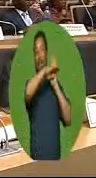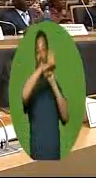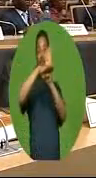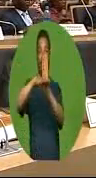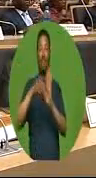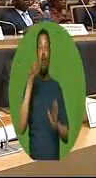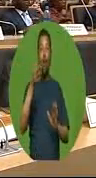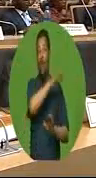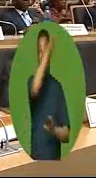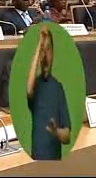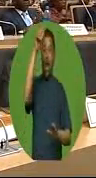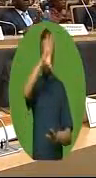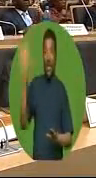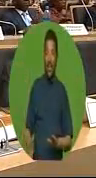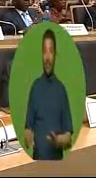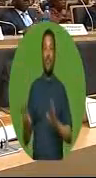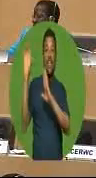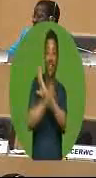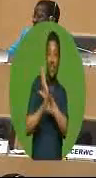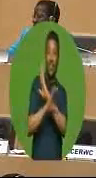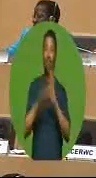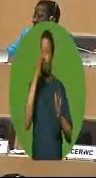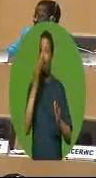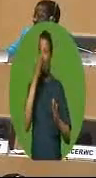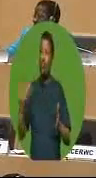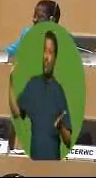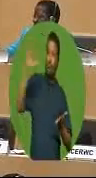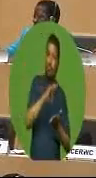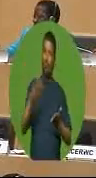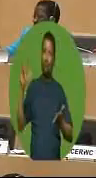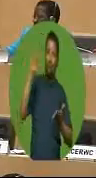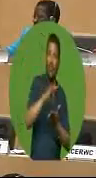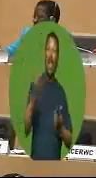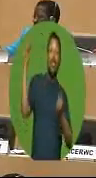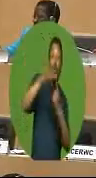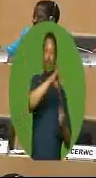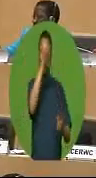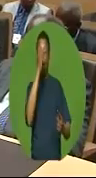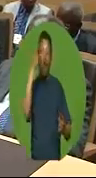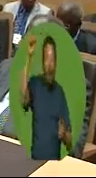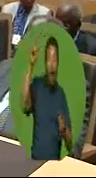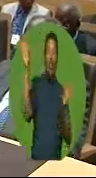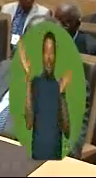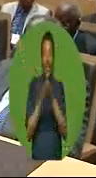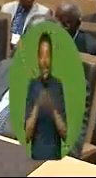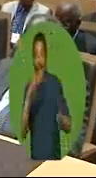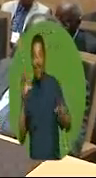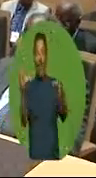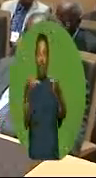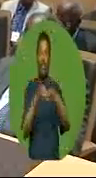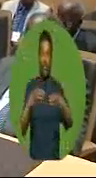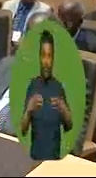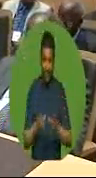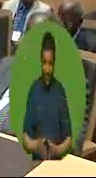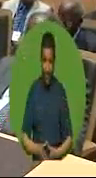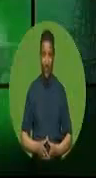Representatives of African countries often travel to Ethiopia for meetings and conferences.